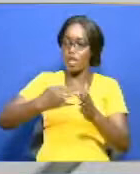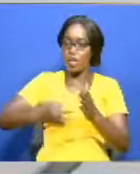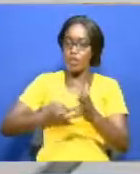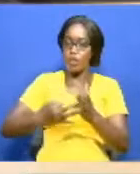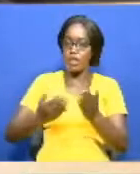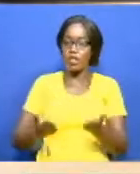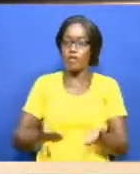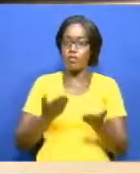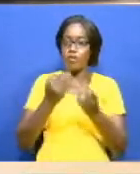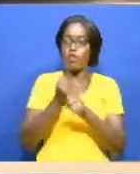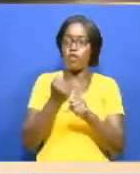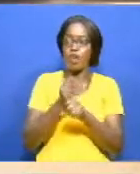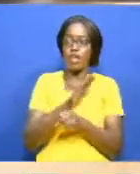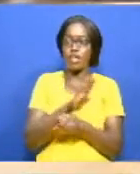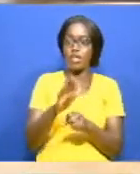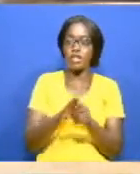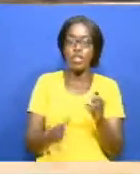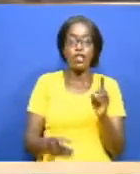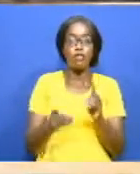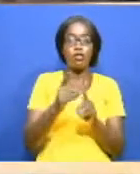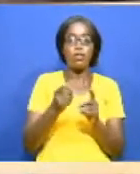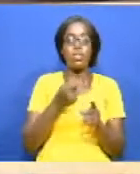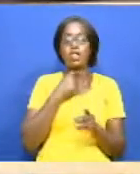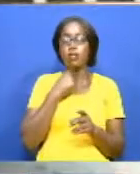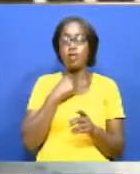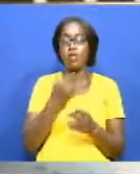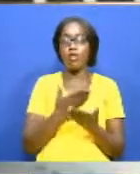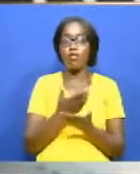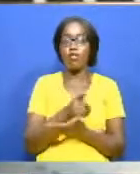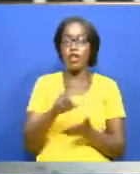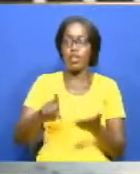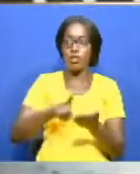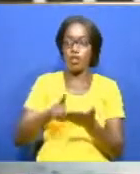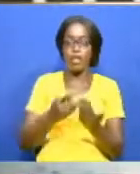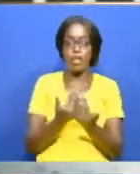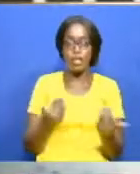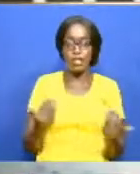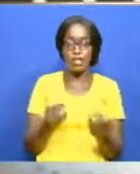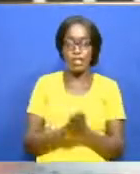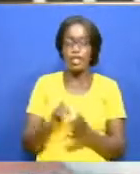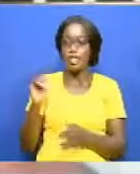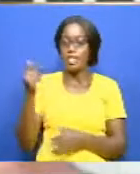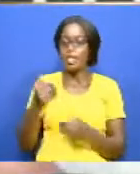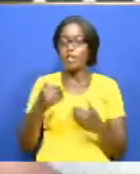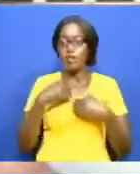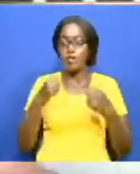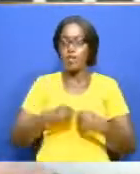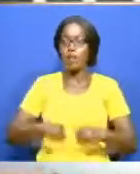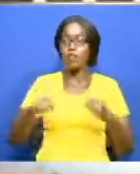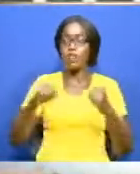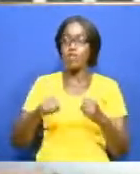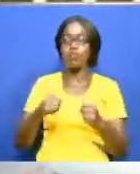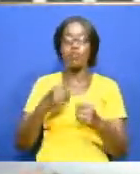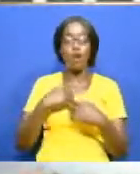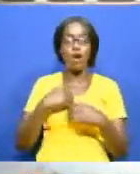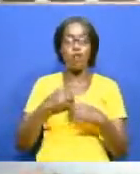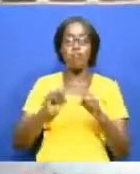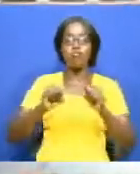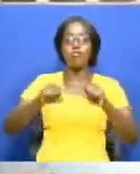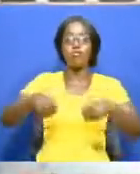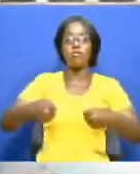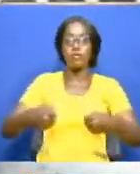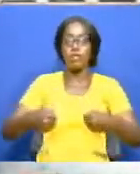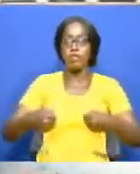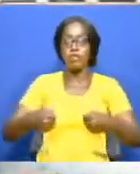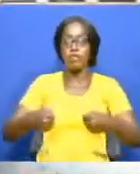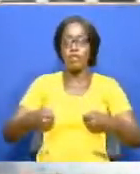their production to meet the rising demand of locally made products. In Kenya, we have the capacity to make clothes. We have the capacity to